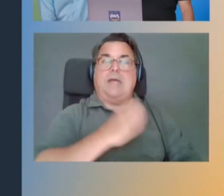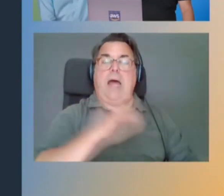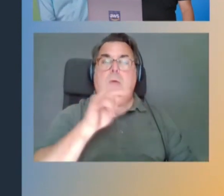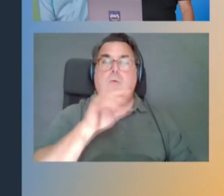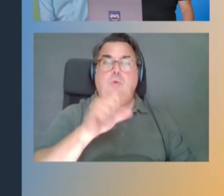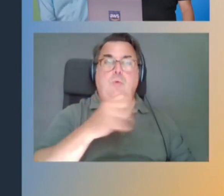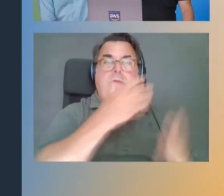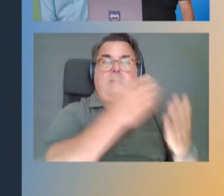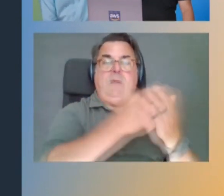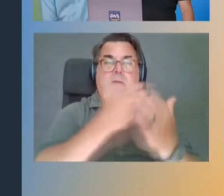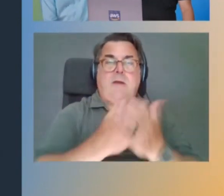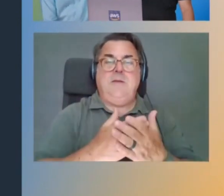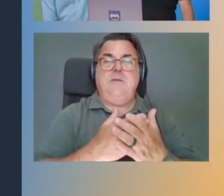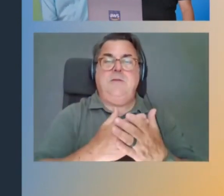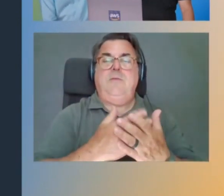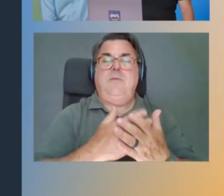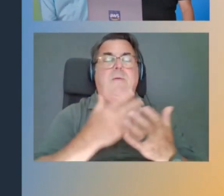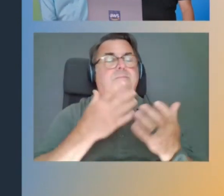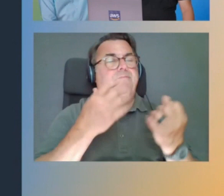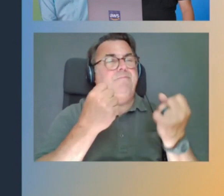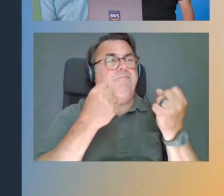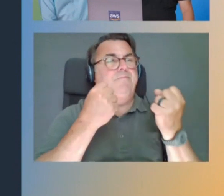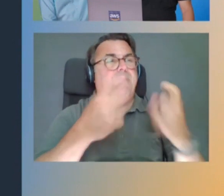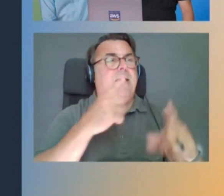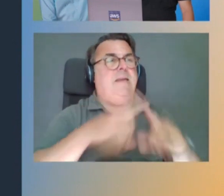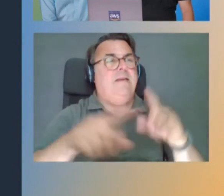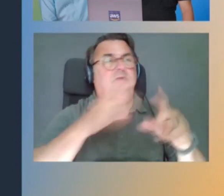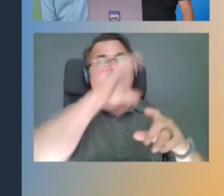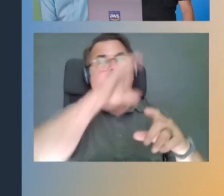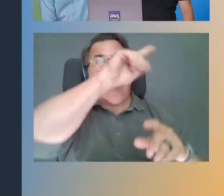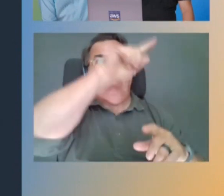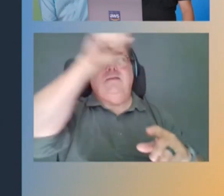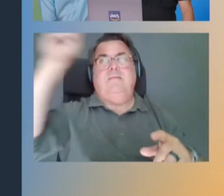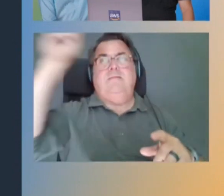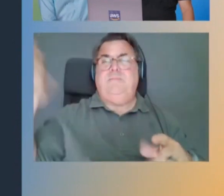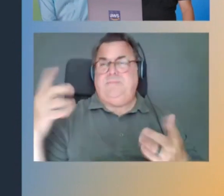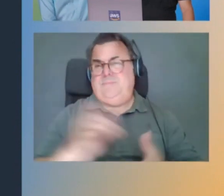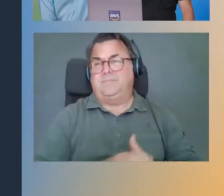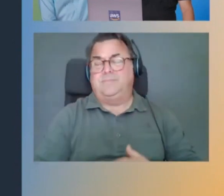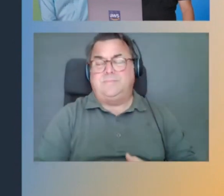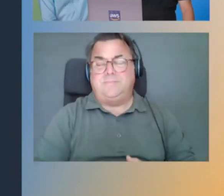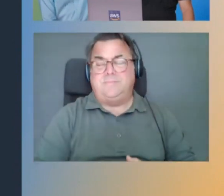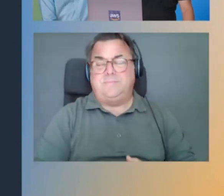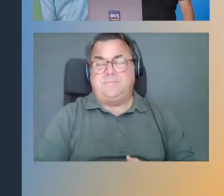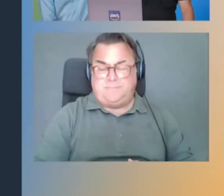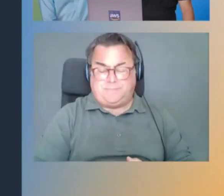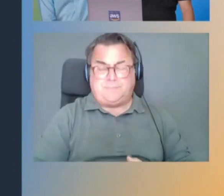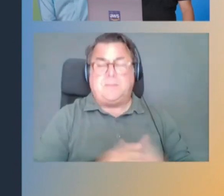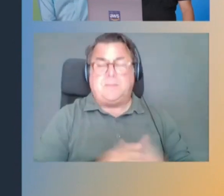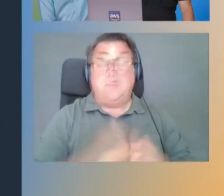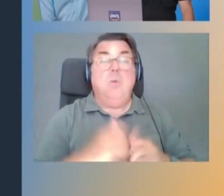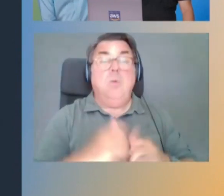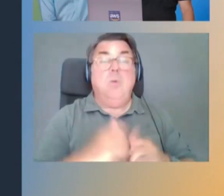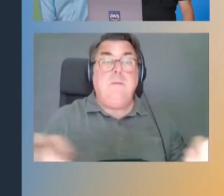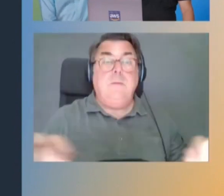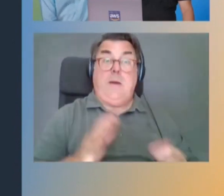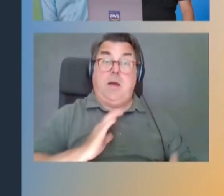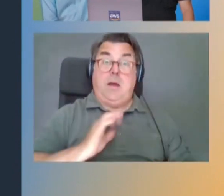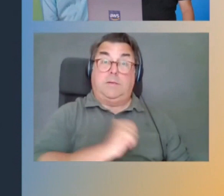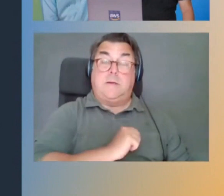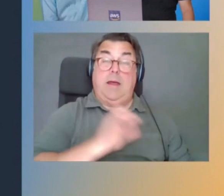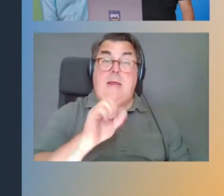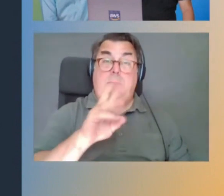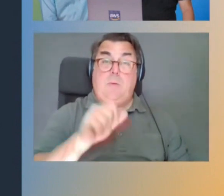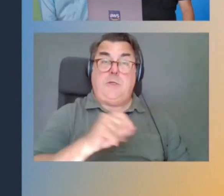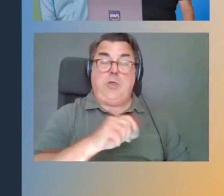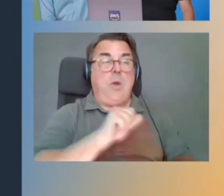from a bunch of different manufacturers, major manufacturers. I think that the key is that we at AWS have continued to work with all